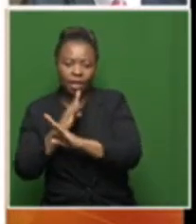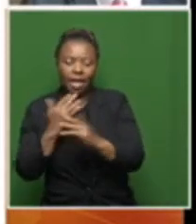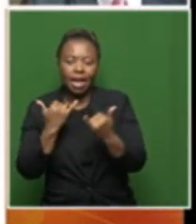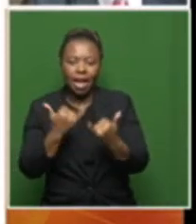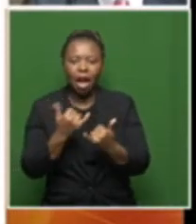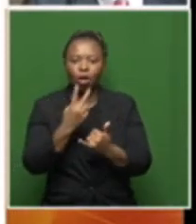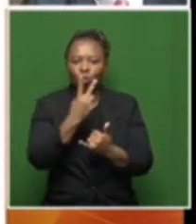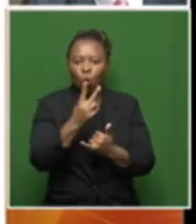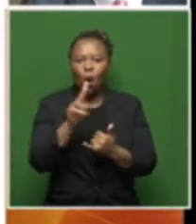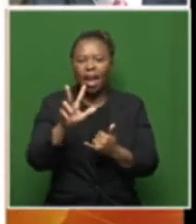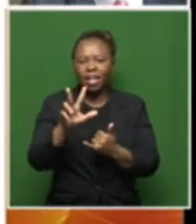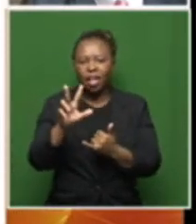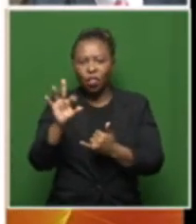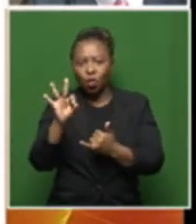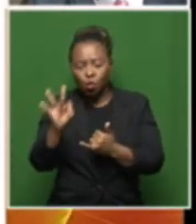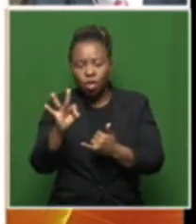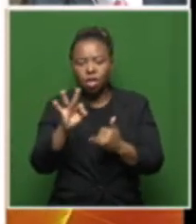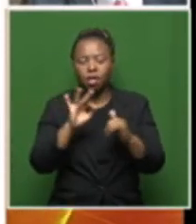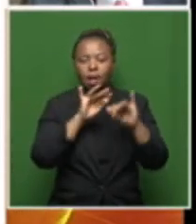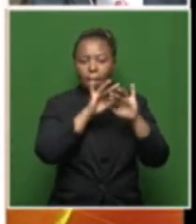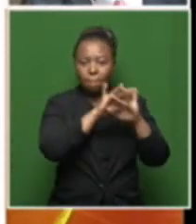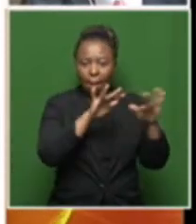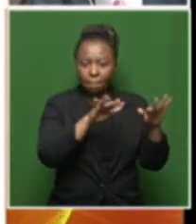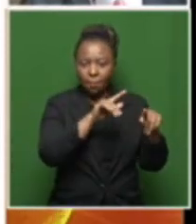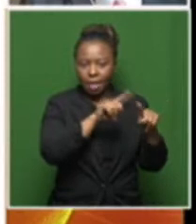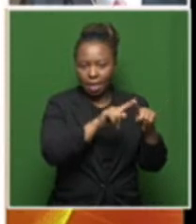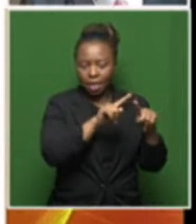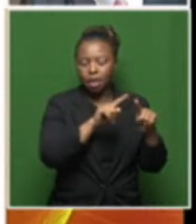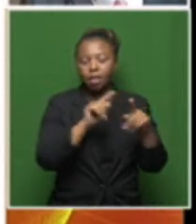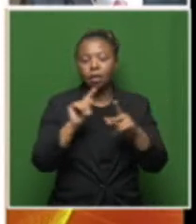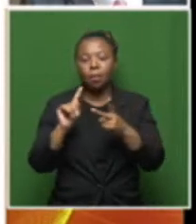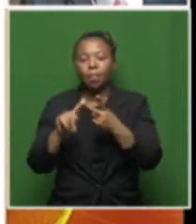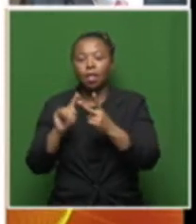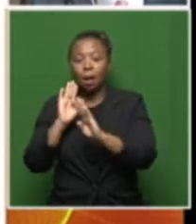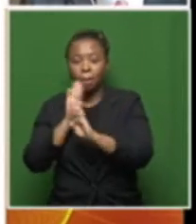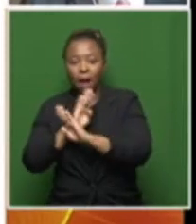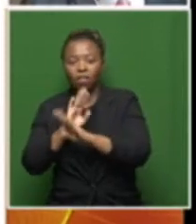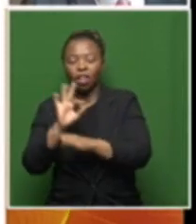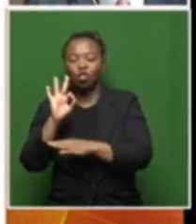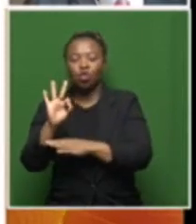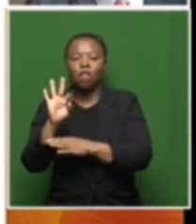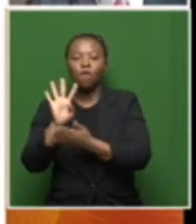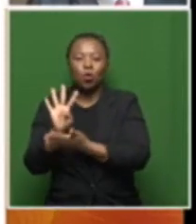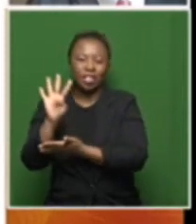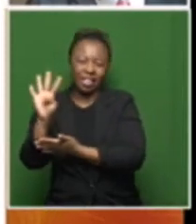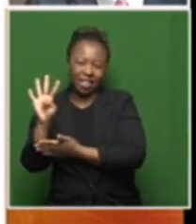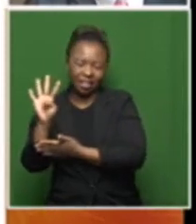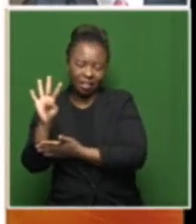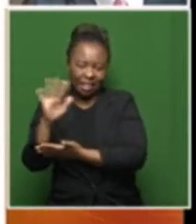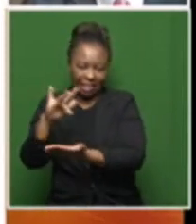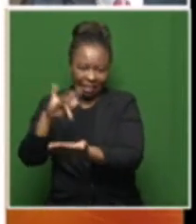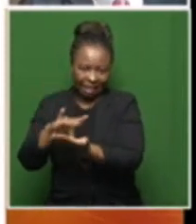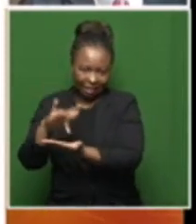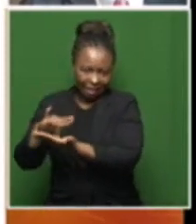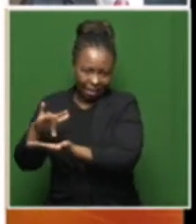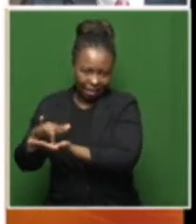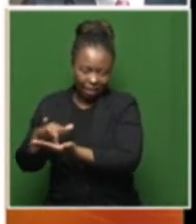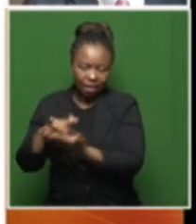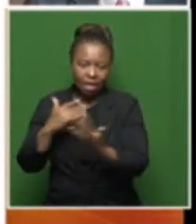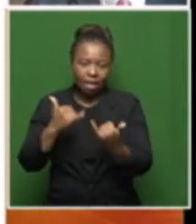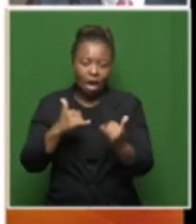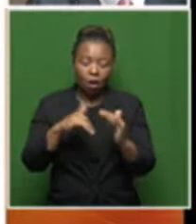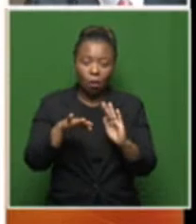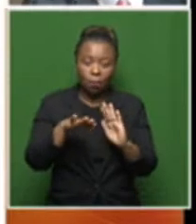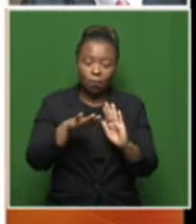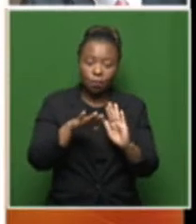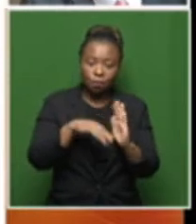2,283 sites in the public sector and 314 in the private sector. There's an ongoing project between the public